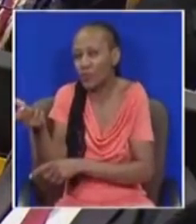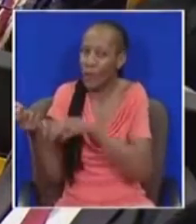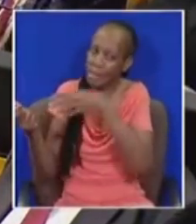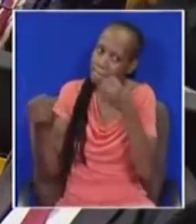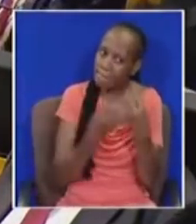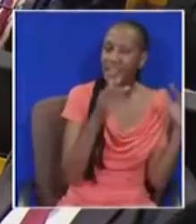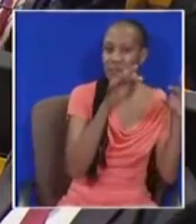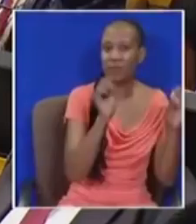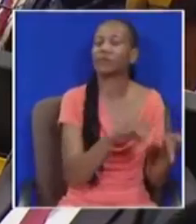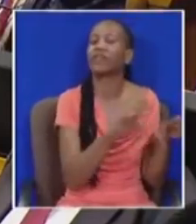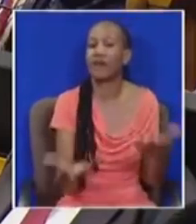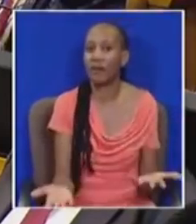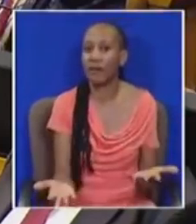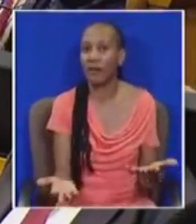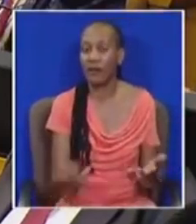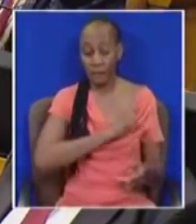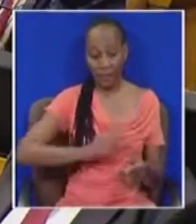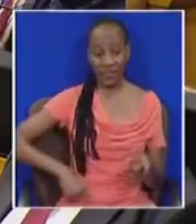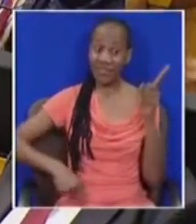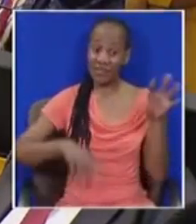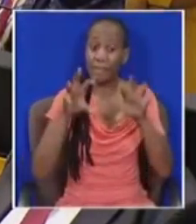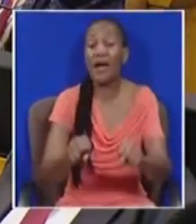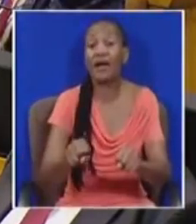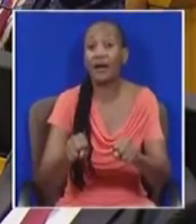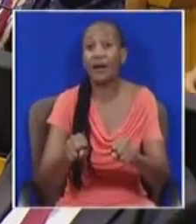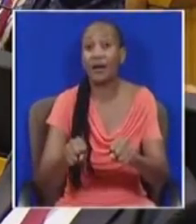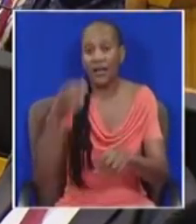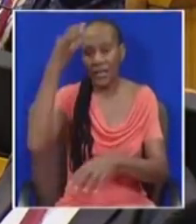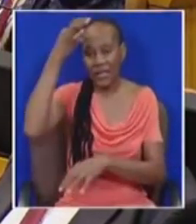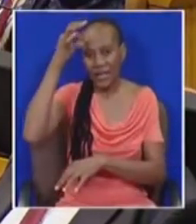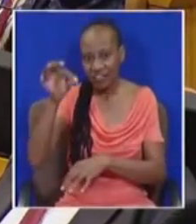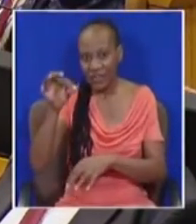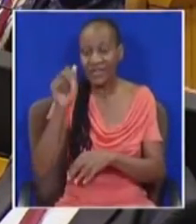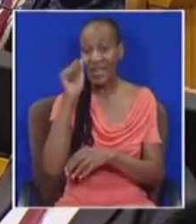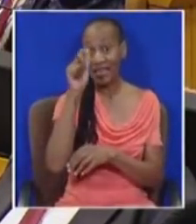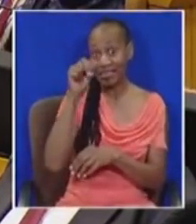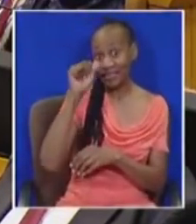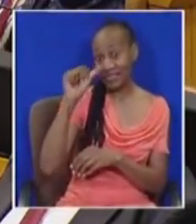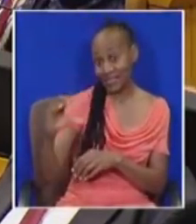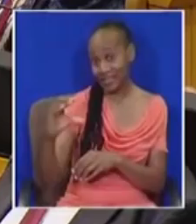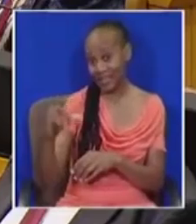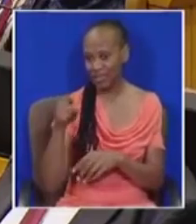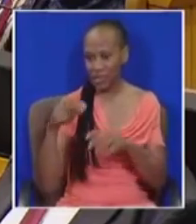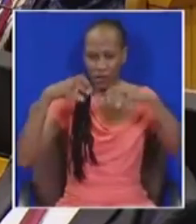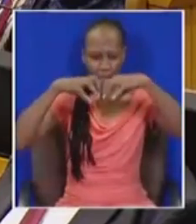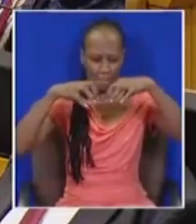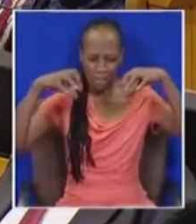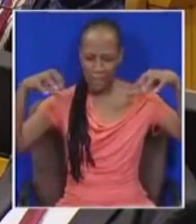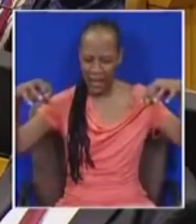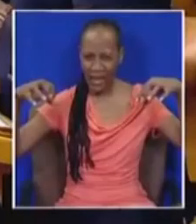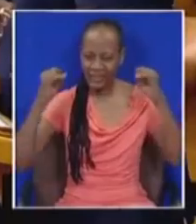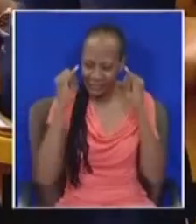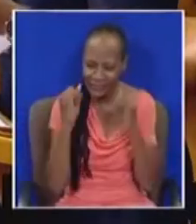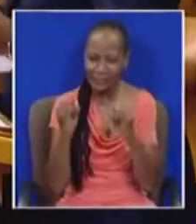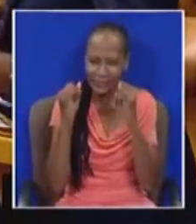many. And he has inherited a governing party that is deeply divided,